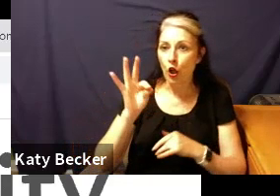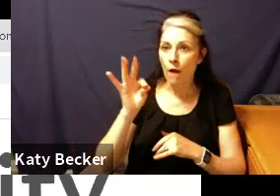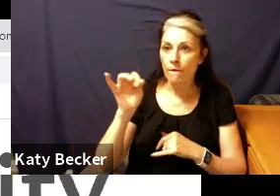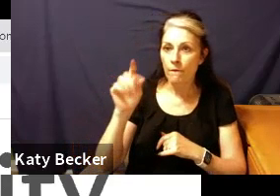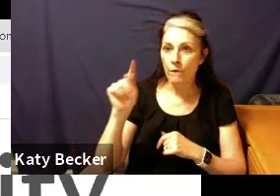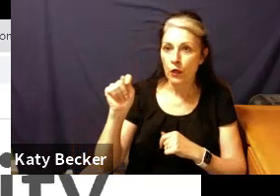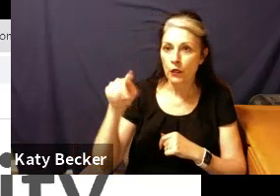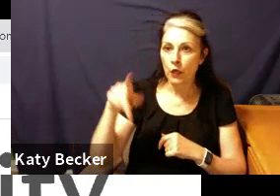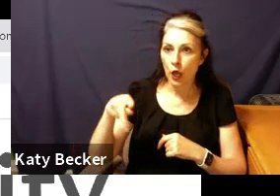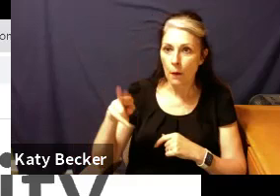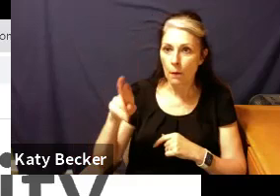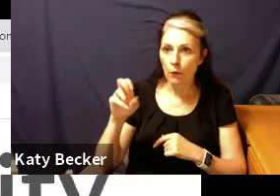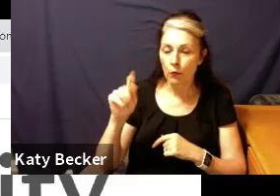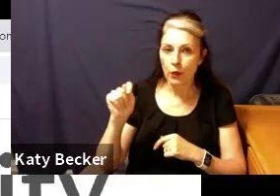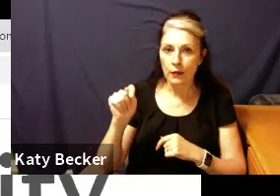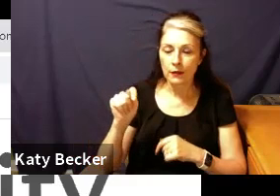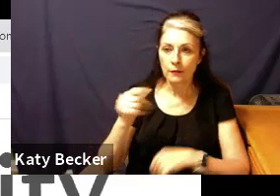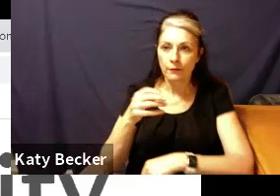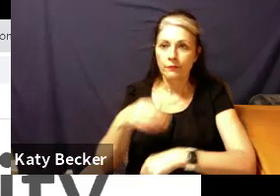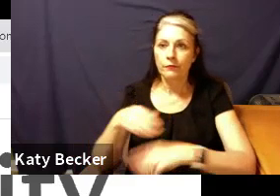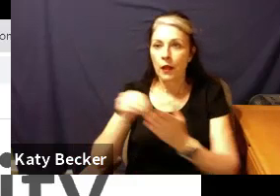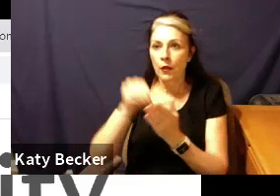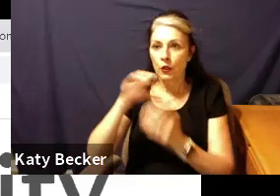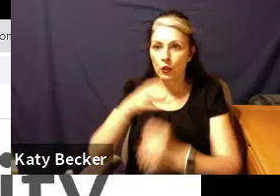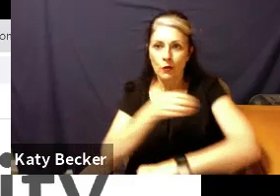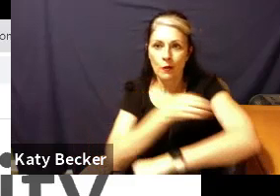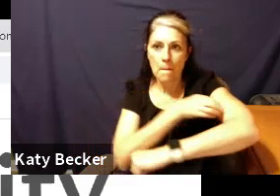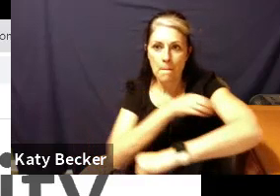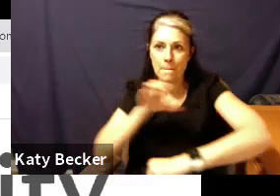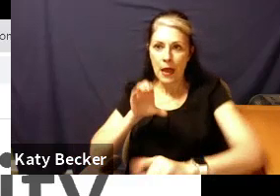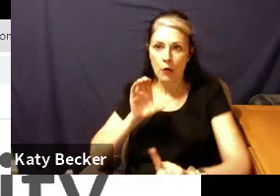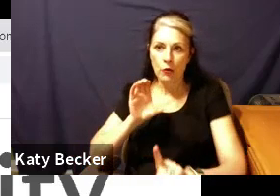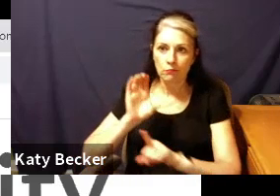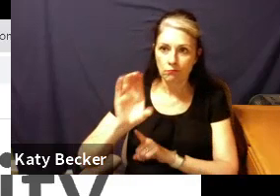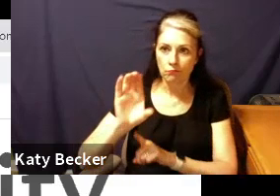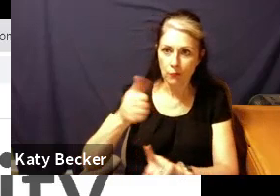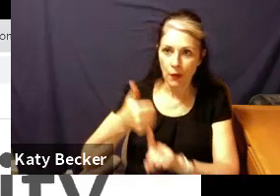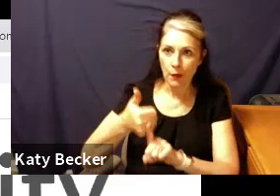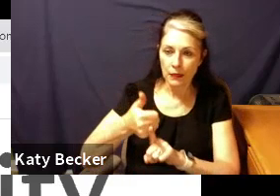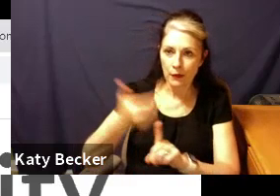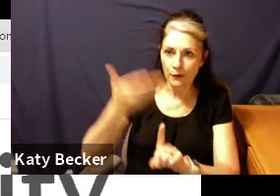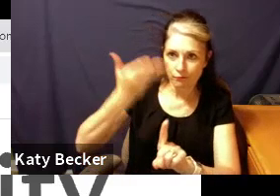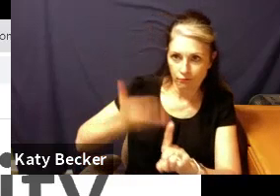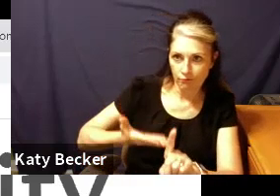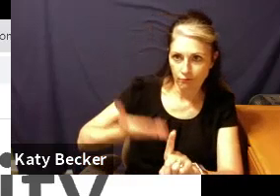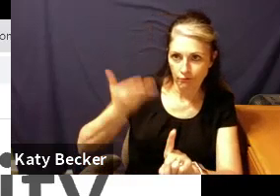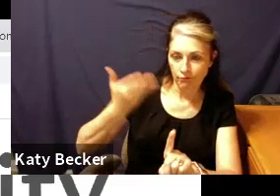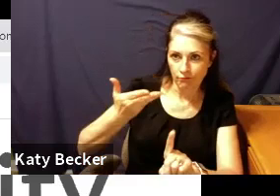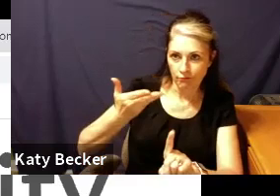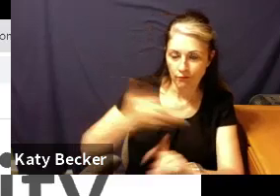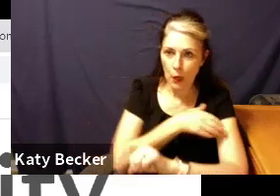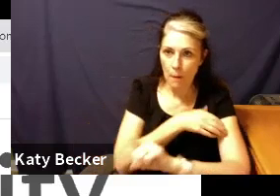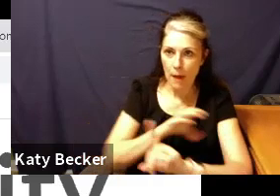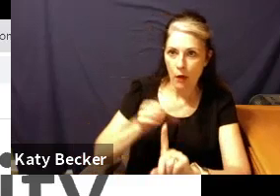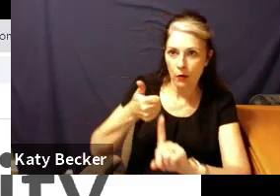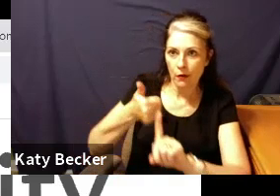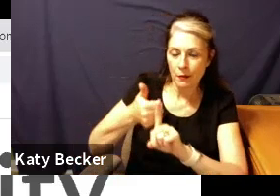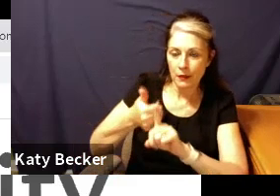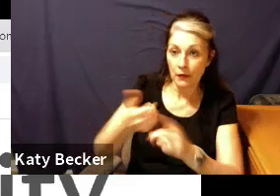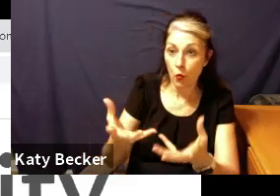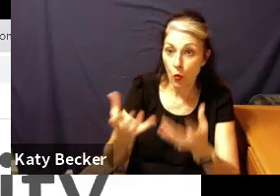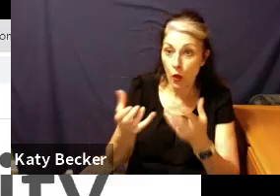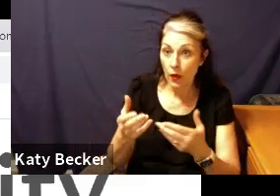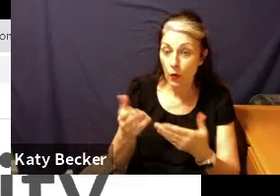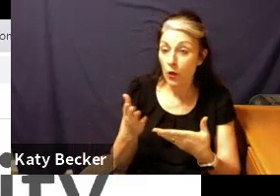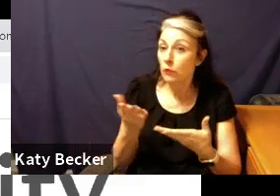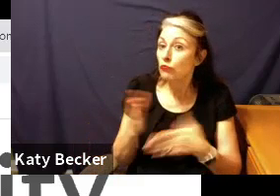identity lessons empower the students to again, determine who they are and empower themselves for things that they want to share.